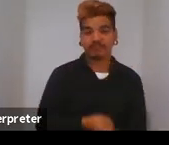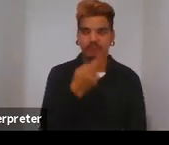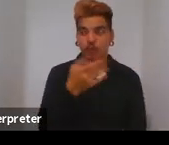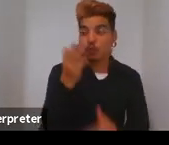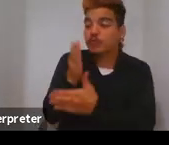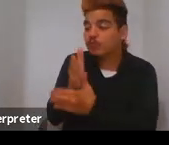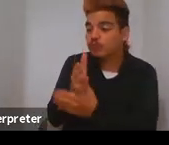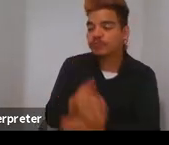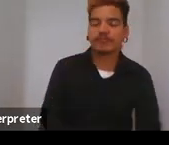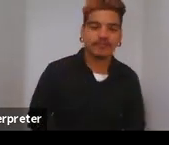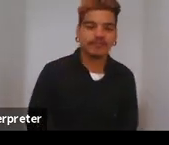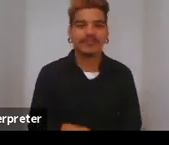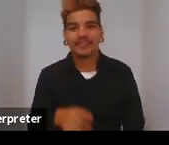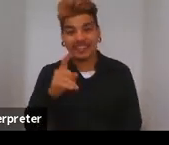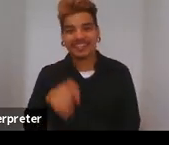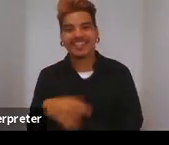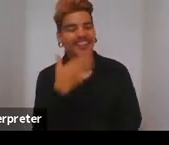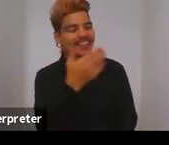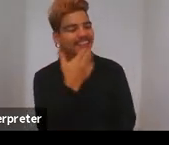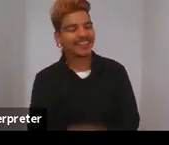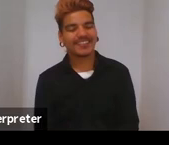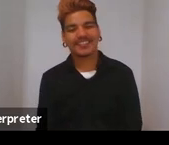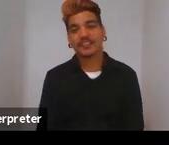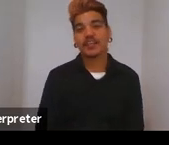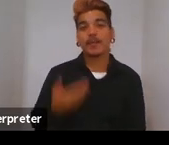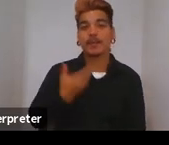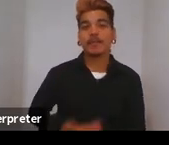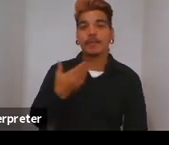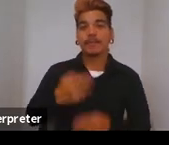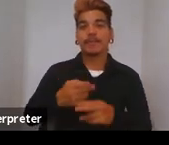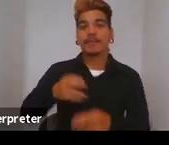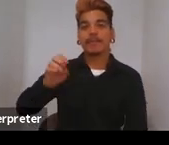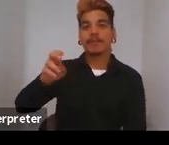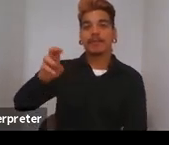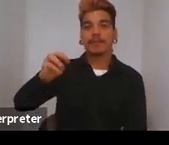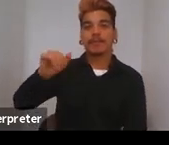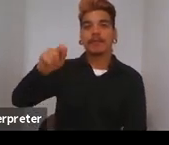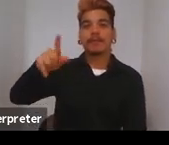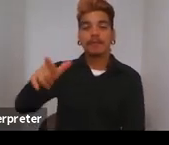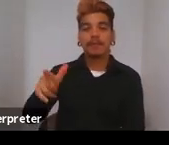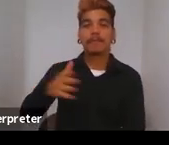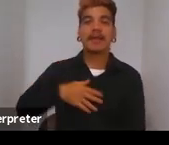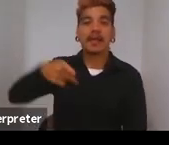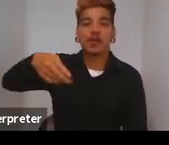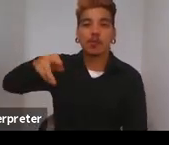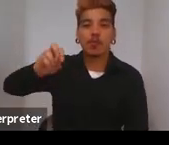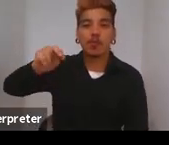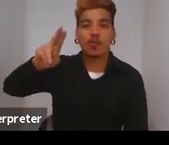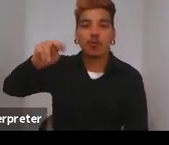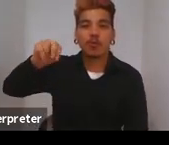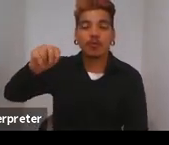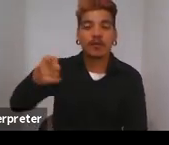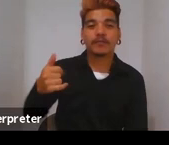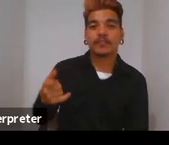as needed. Thank you so much, Shelby. I'm Emily Austin. My pronouns are she, her, hers. I'm a consultant